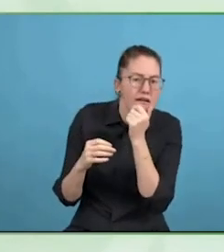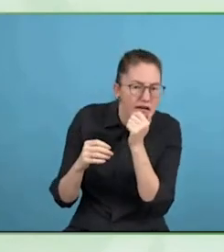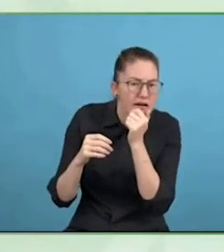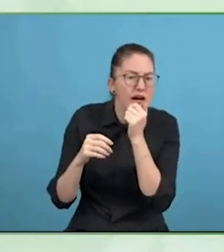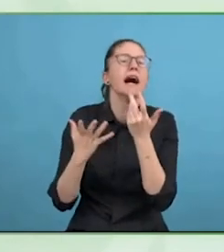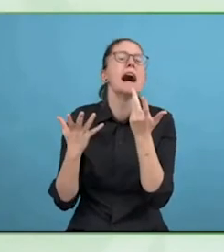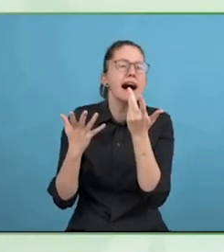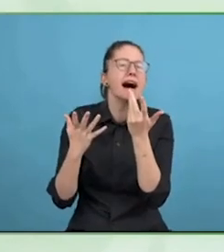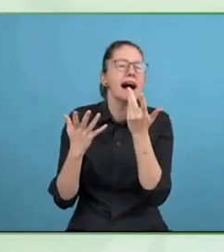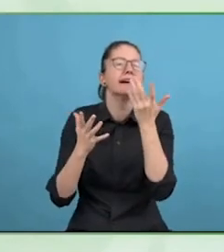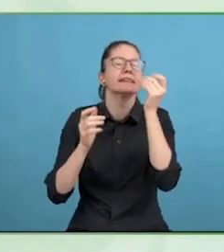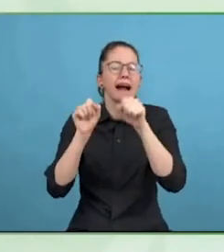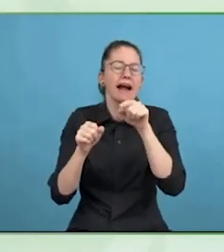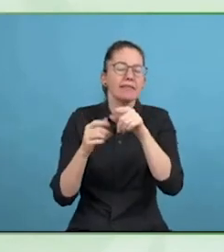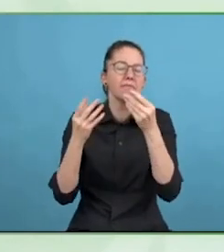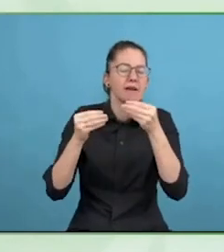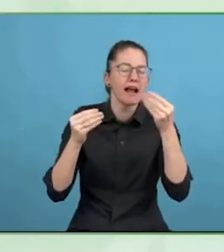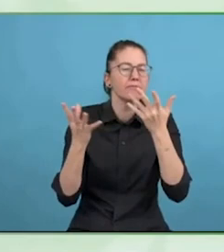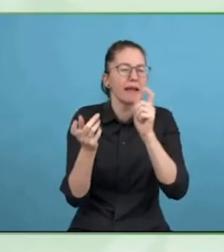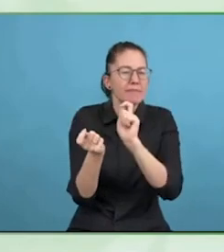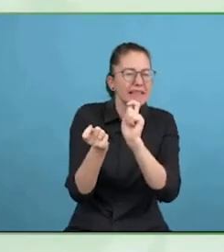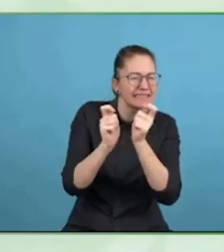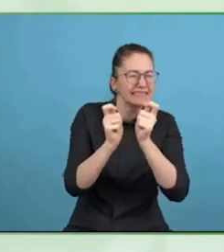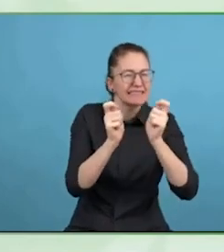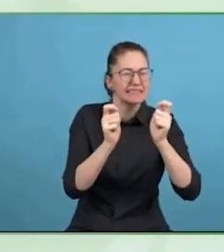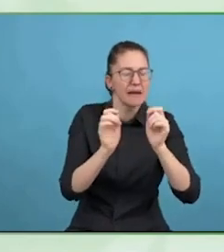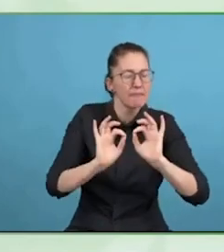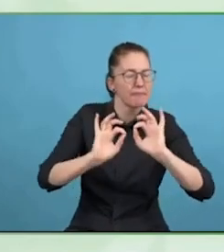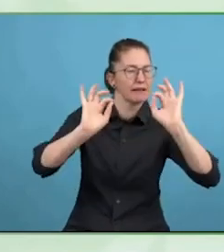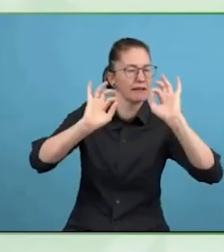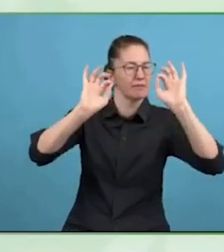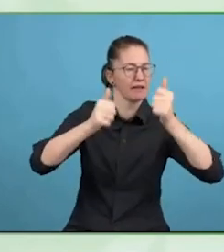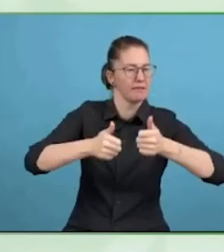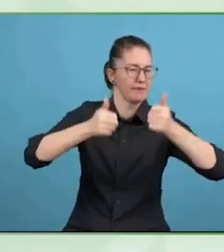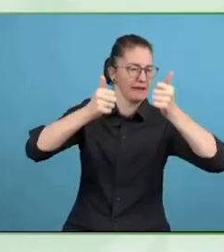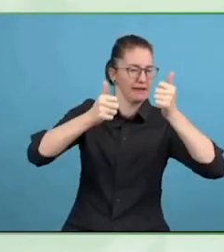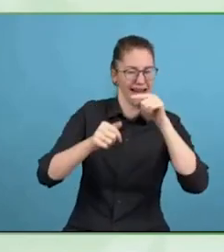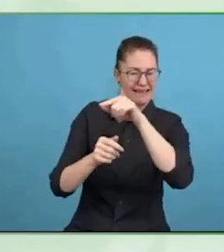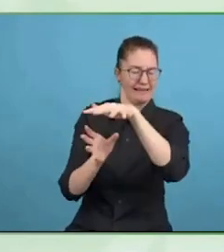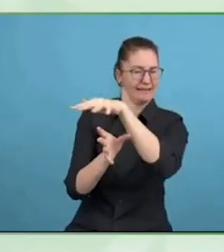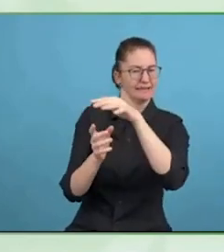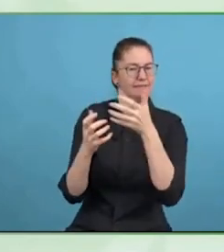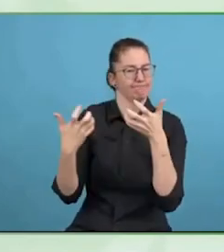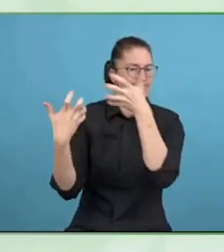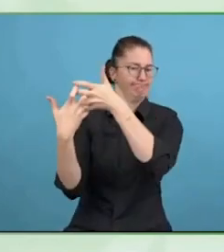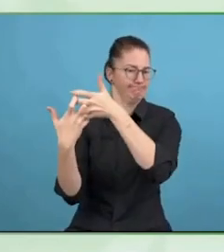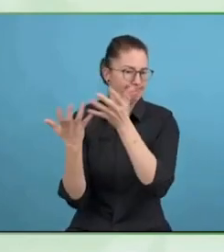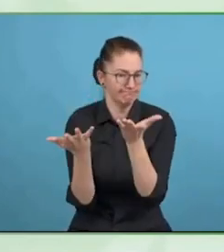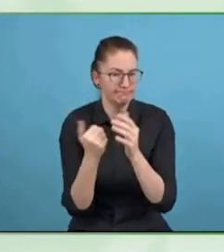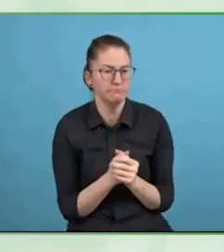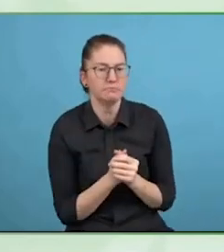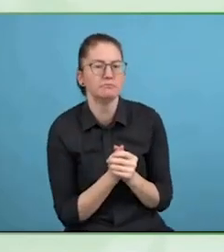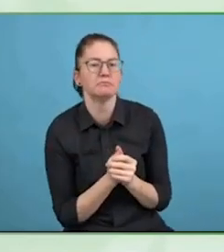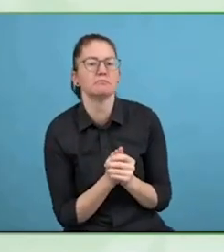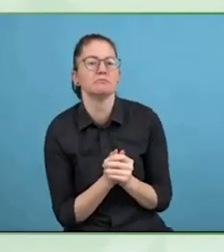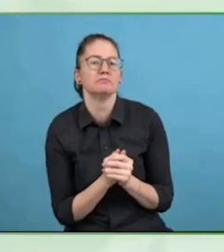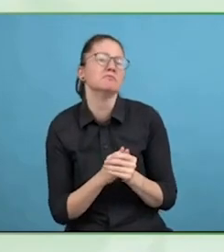People having very little speech, persons with severe intellectual disabilities, is there something in it for